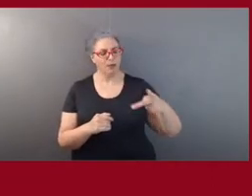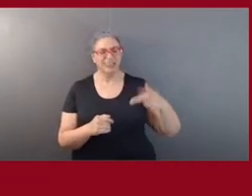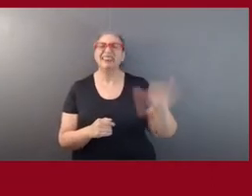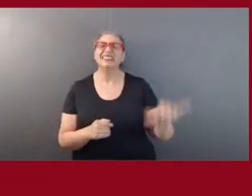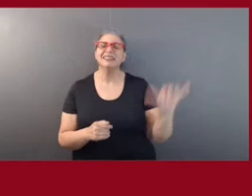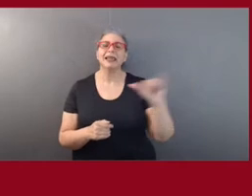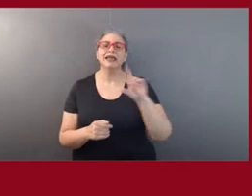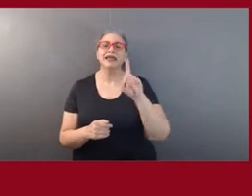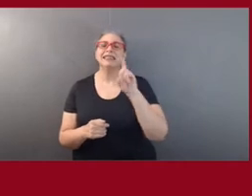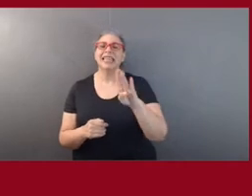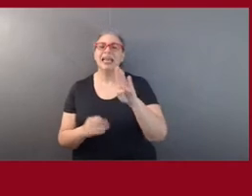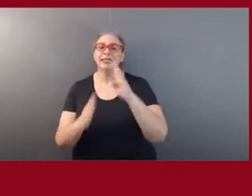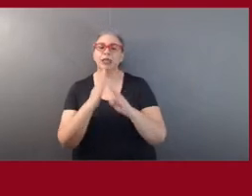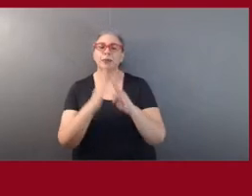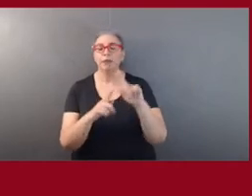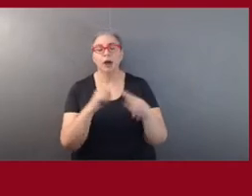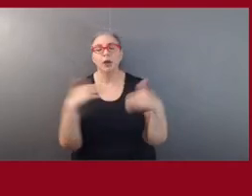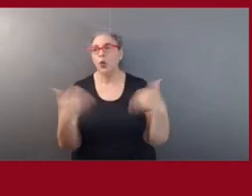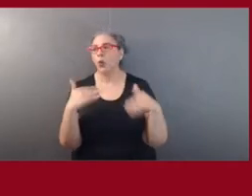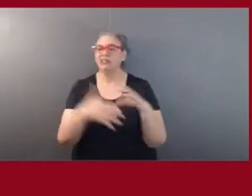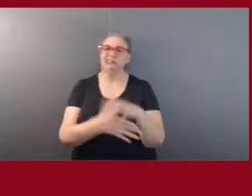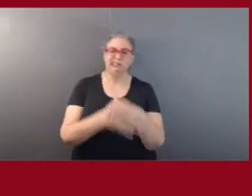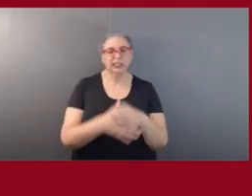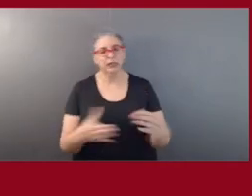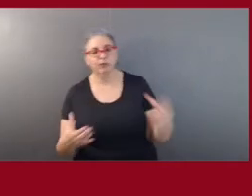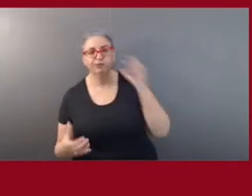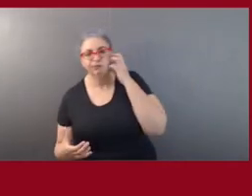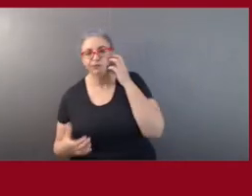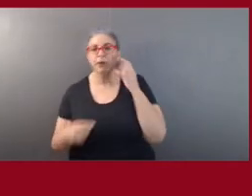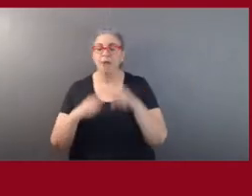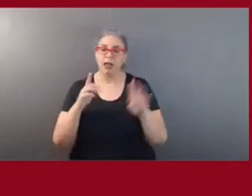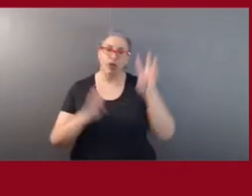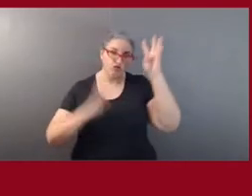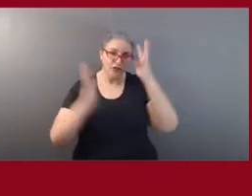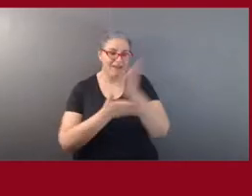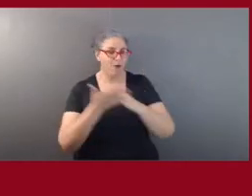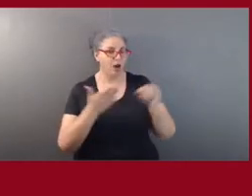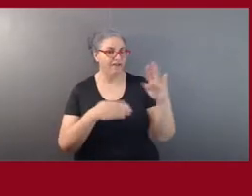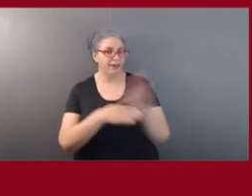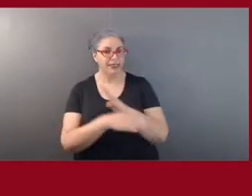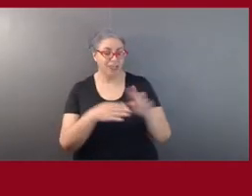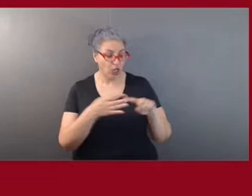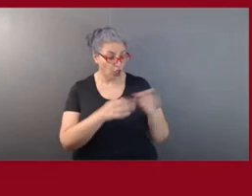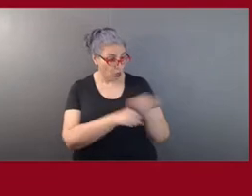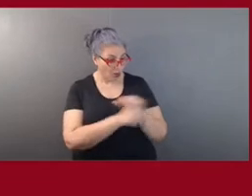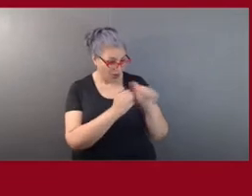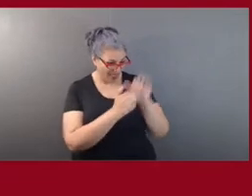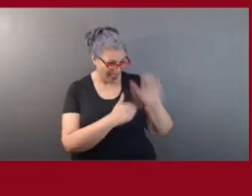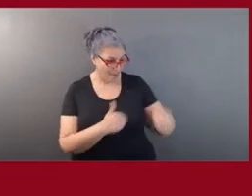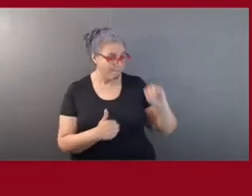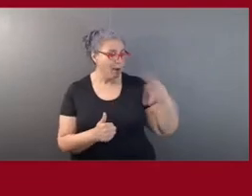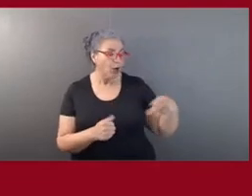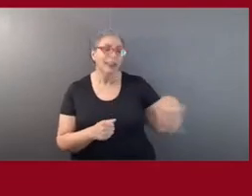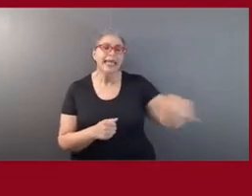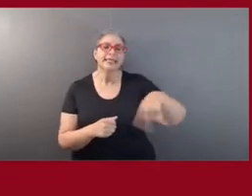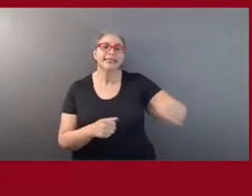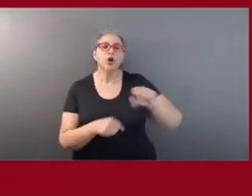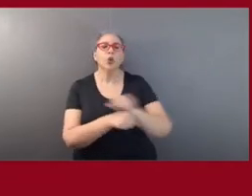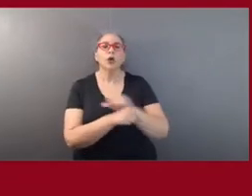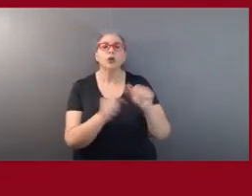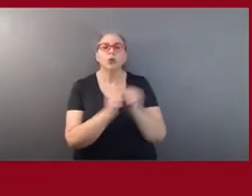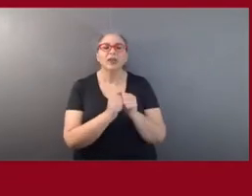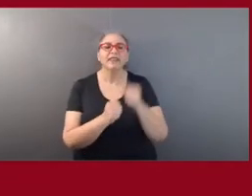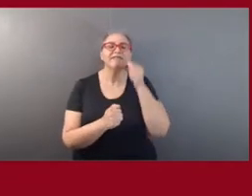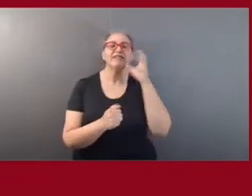database community on steroids, but it's for the creative side of the business. Started working that, started to become really specialized in marketplaces, worked with